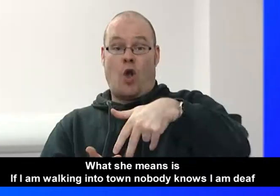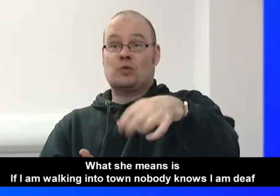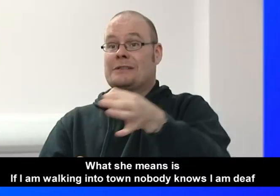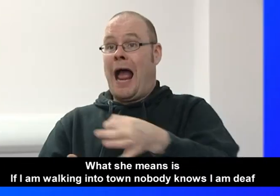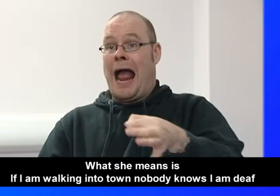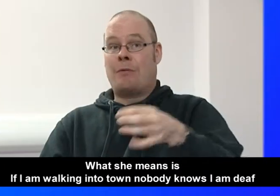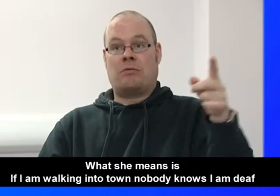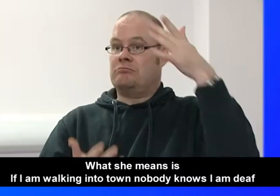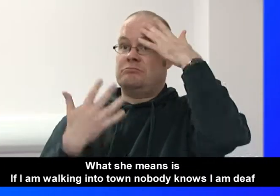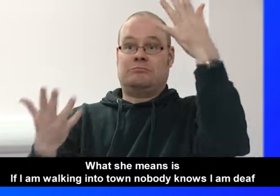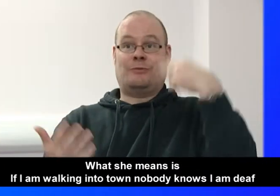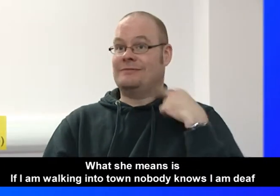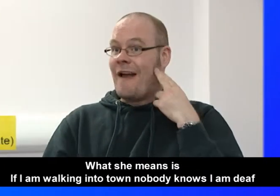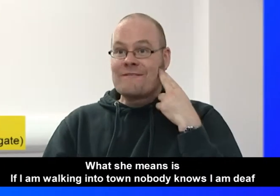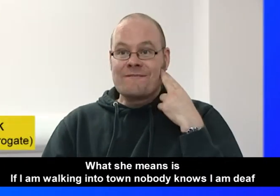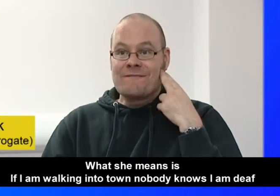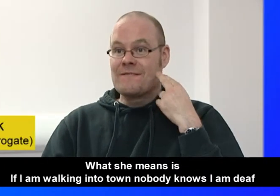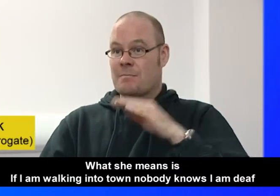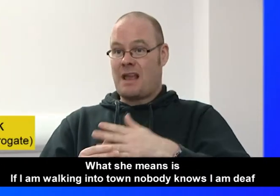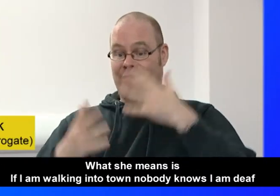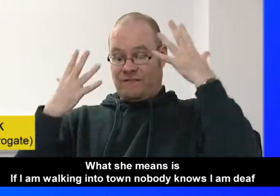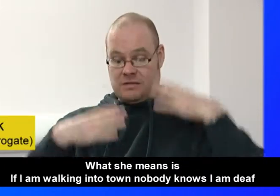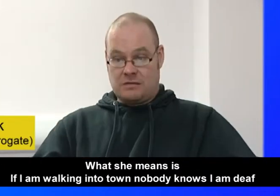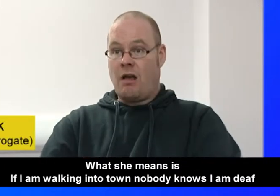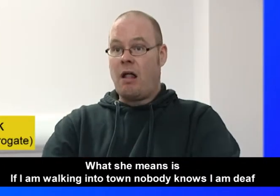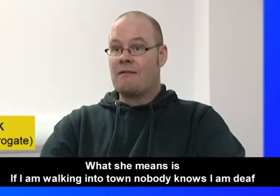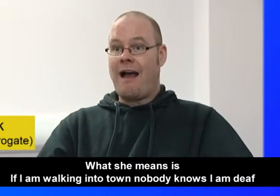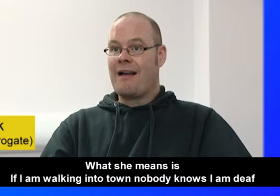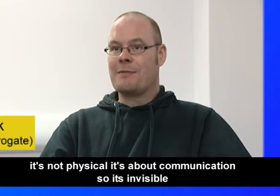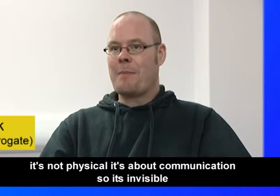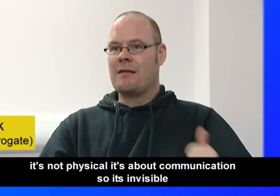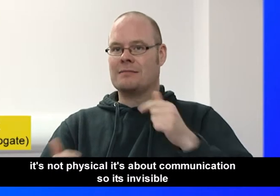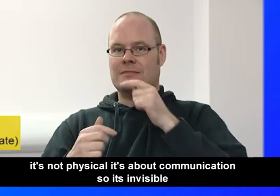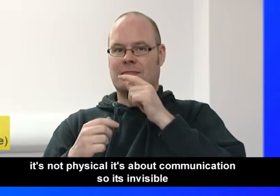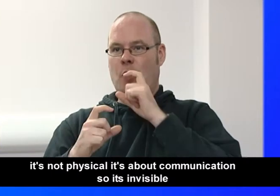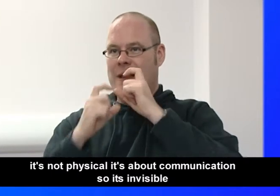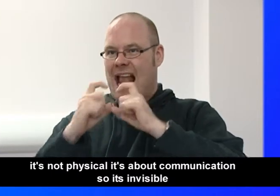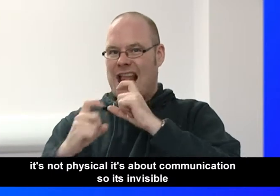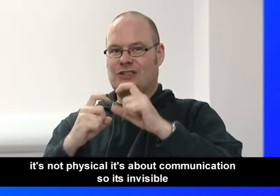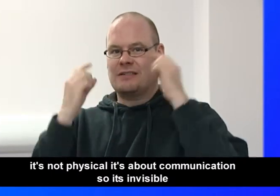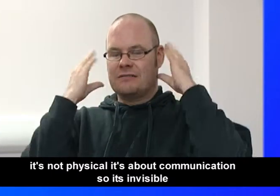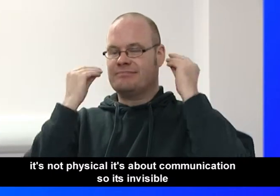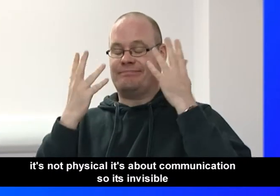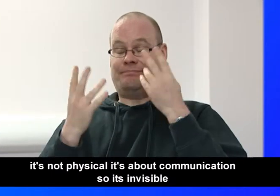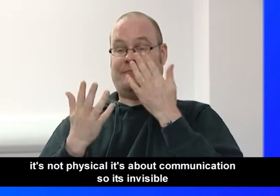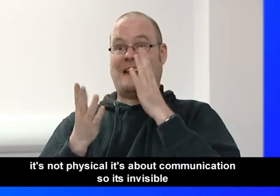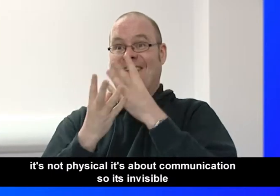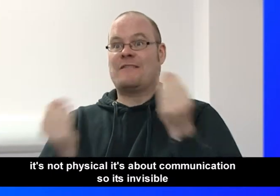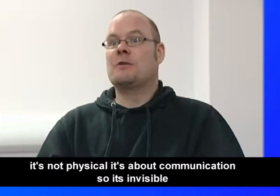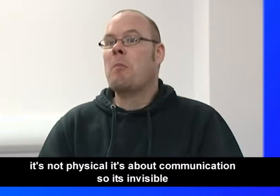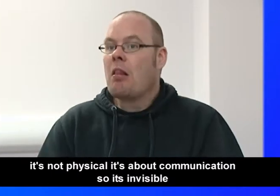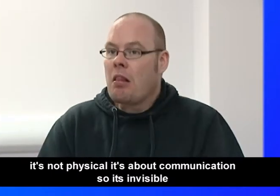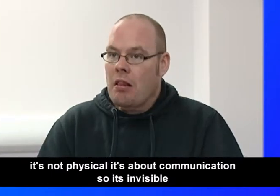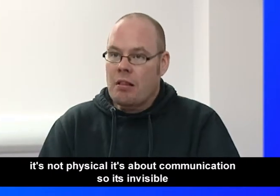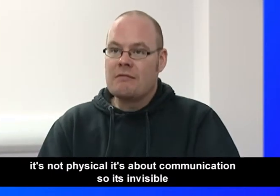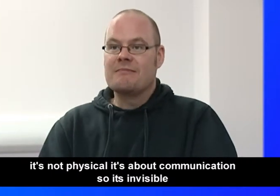What she means is, if I'm walking into town, nobody knows I'm deaf. It's not physical, it's about communication, so it's